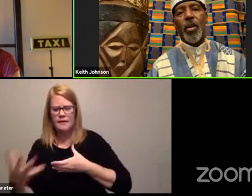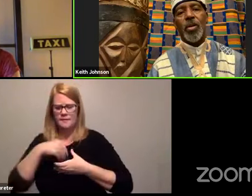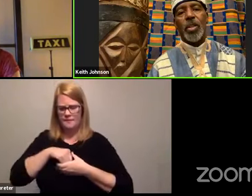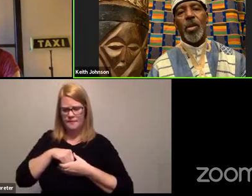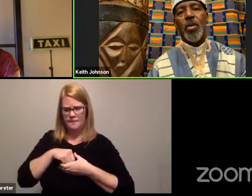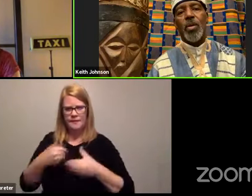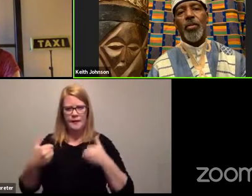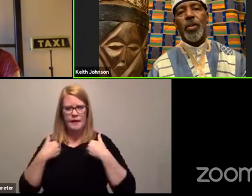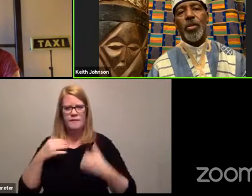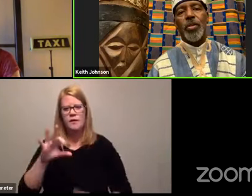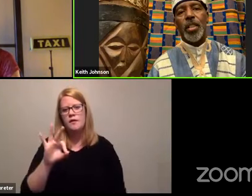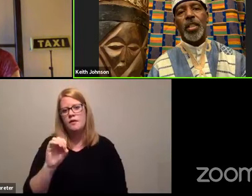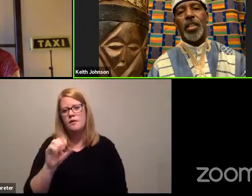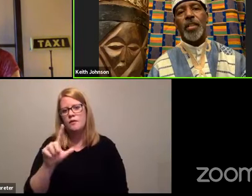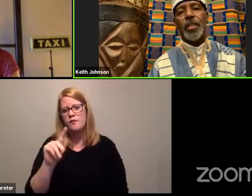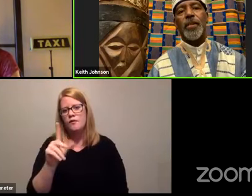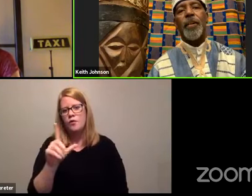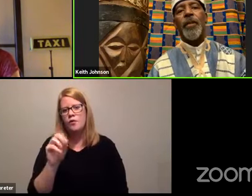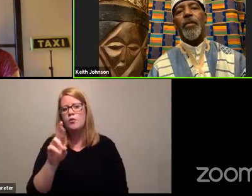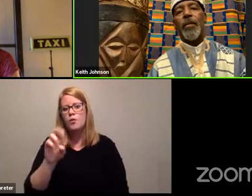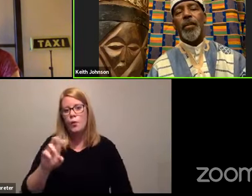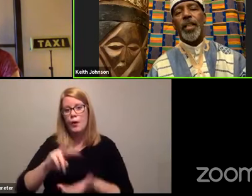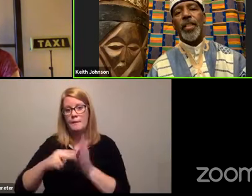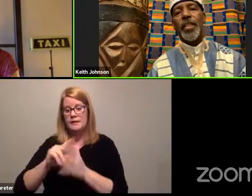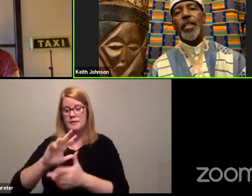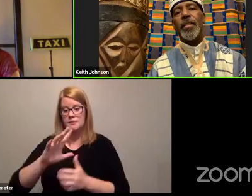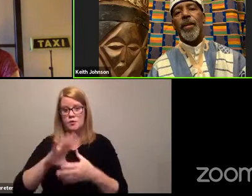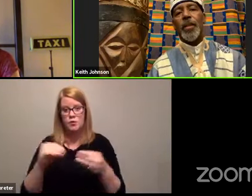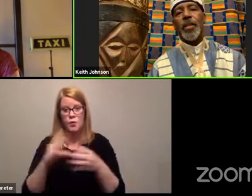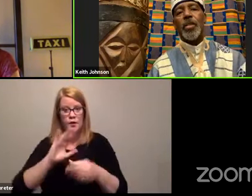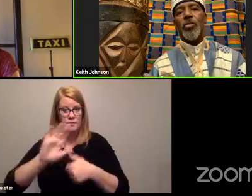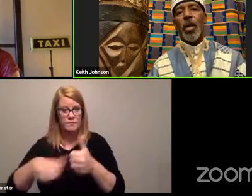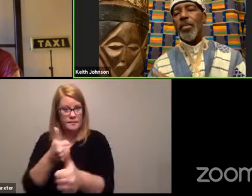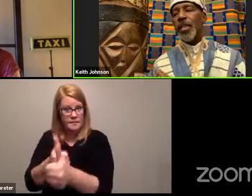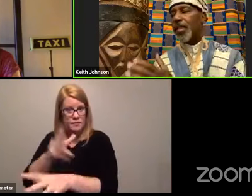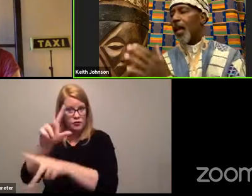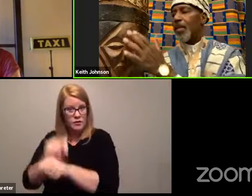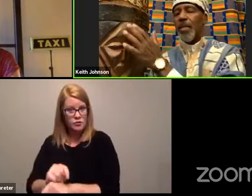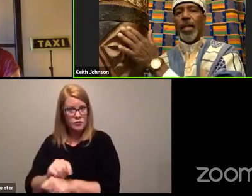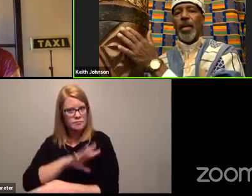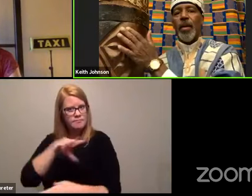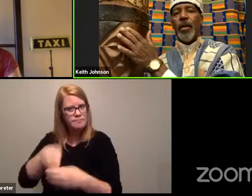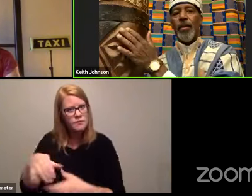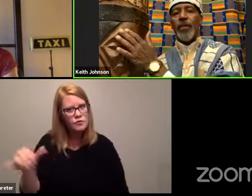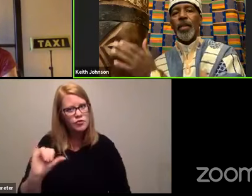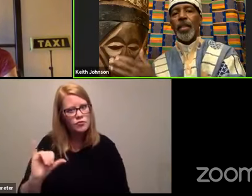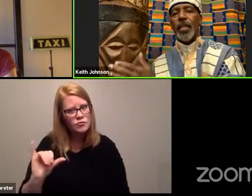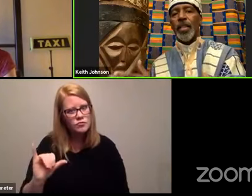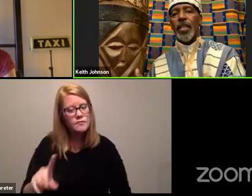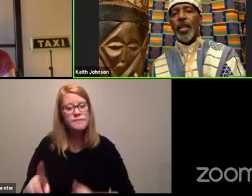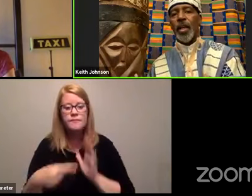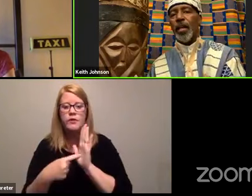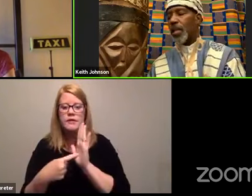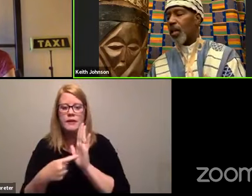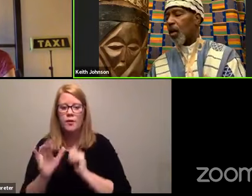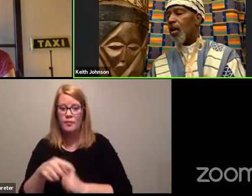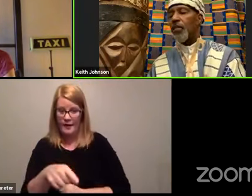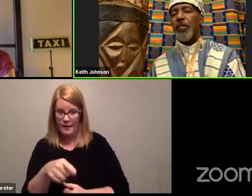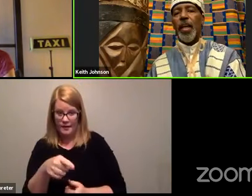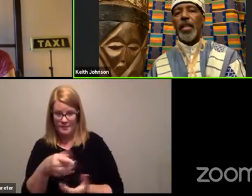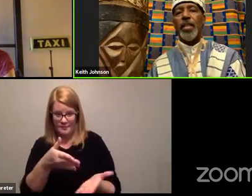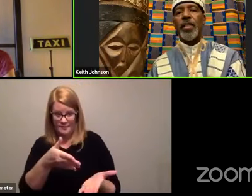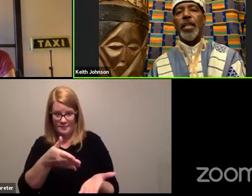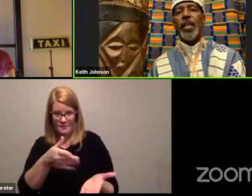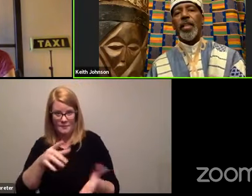story that goes along with your traditions. For instance, the drum beside me here, this here is a